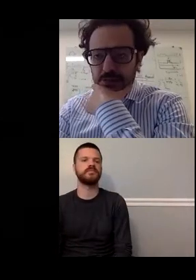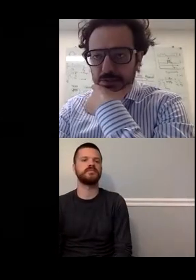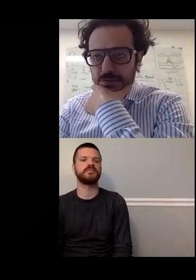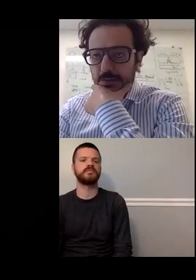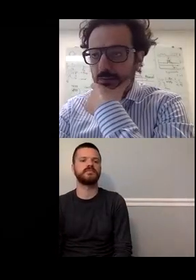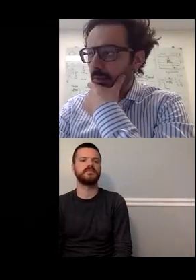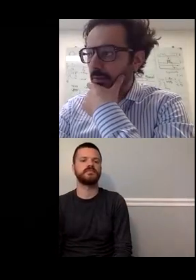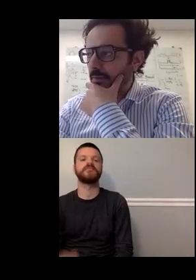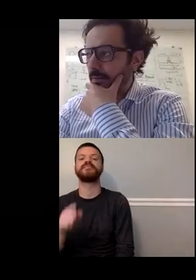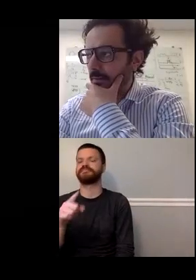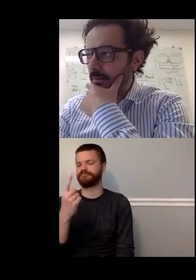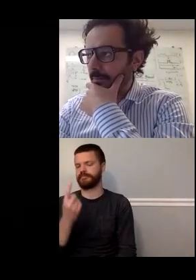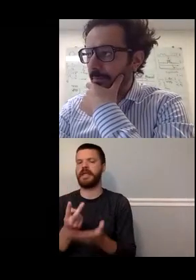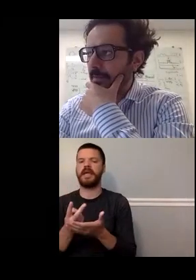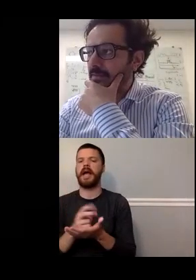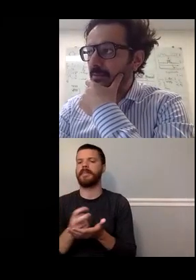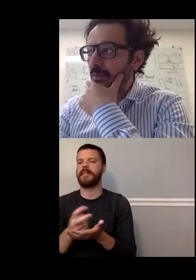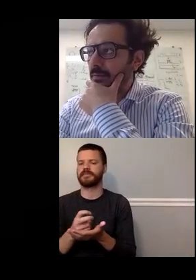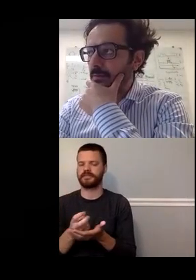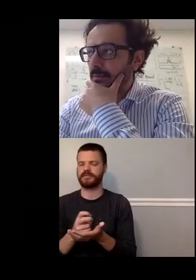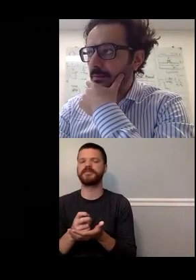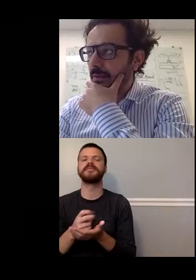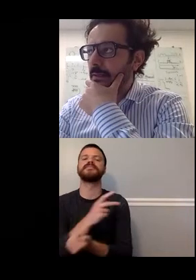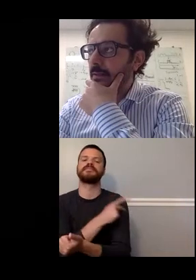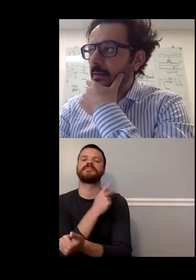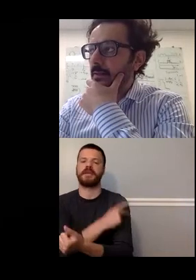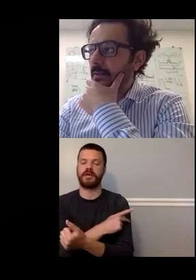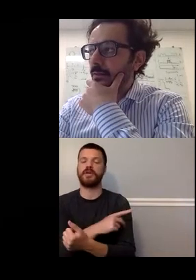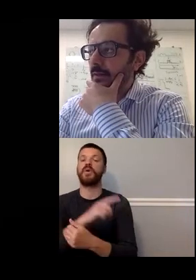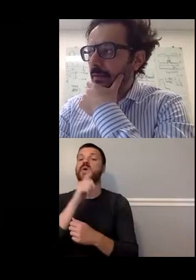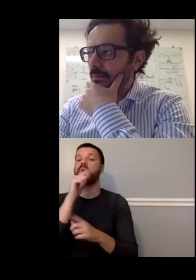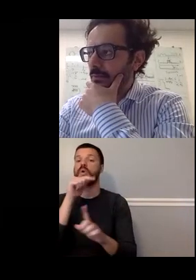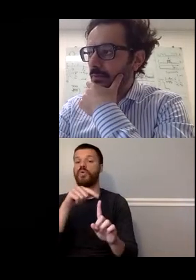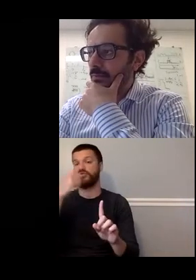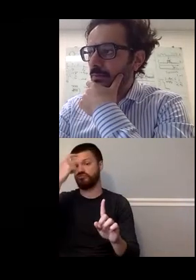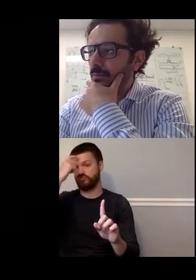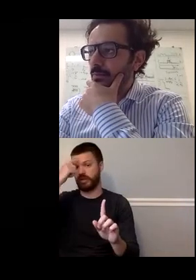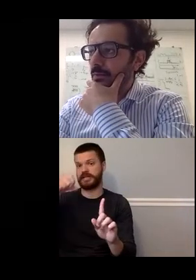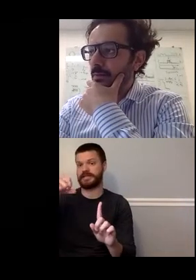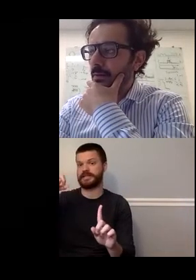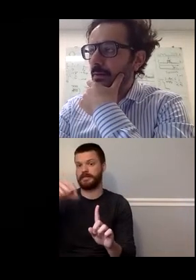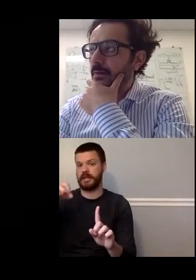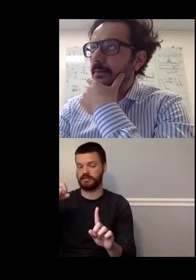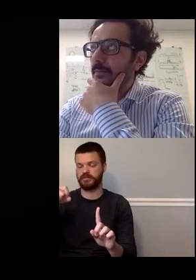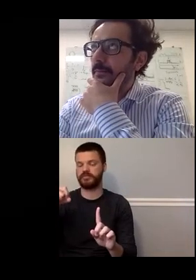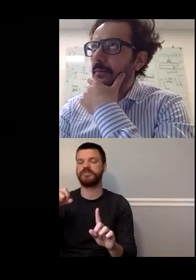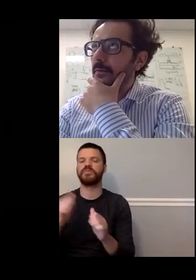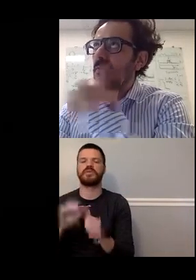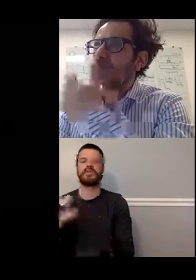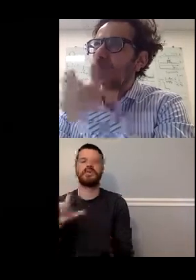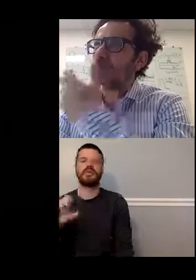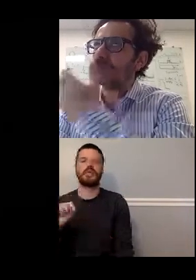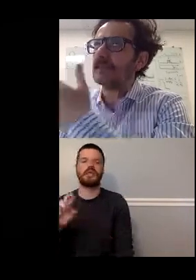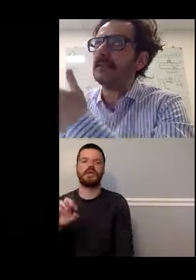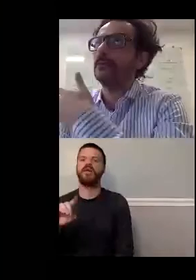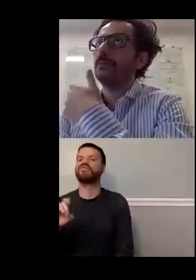epilepsy patients that were stimulated in the brain with electrodes to, if you